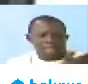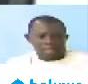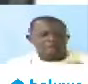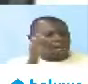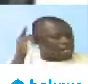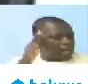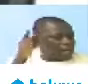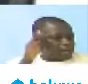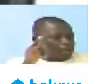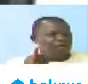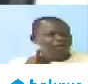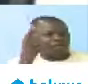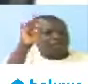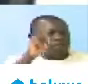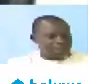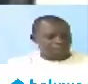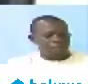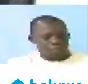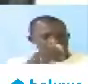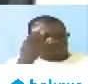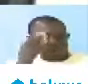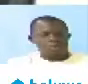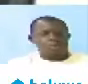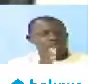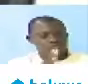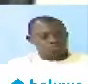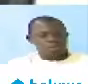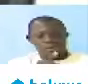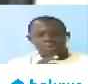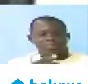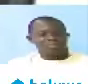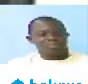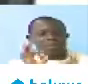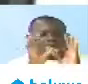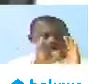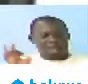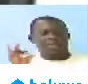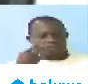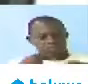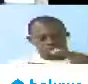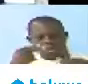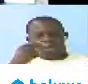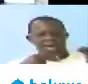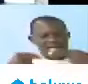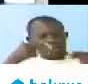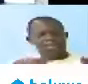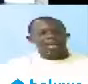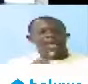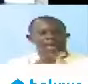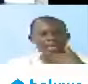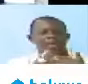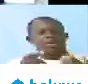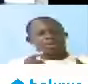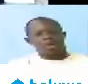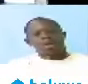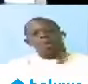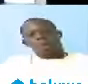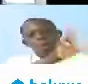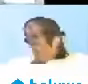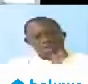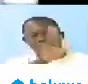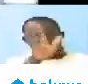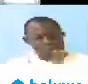this is quite interesting, history and West African politics, but we have to move on